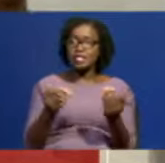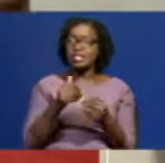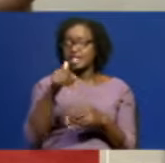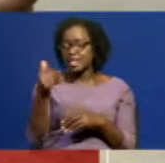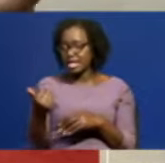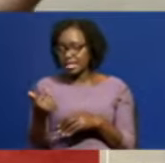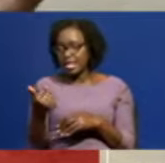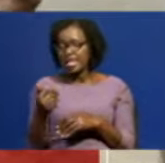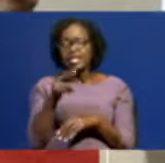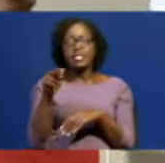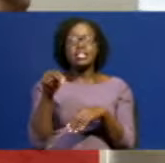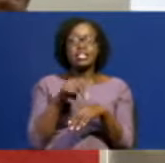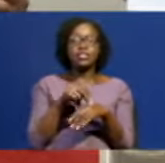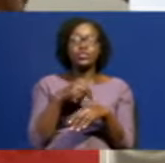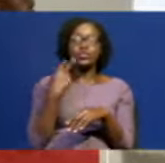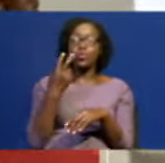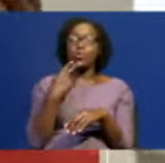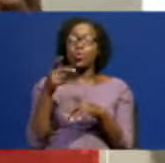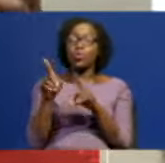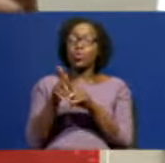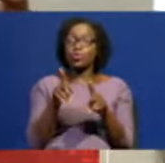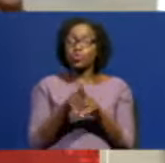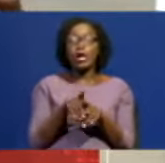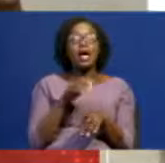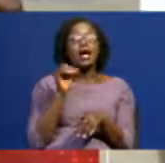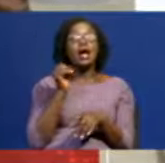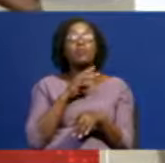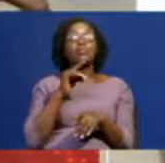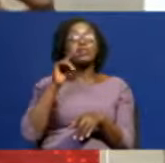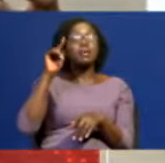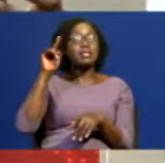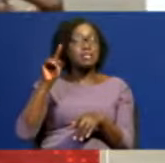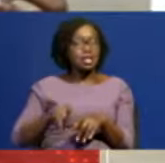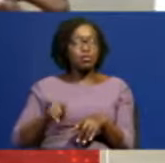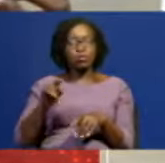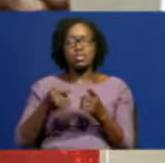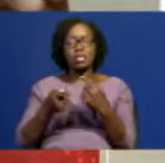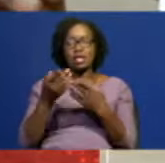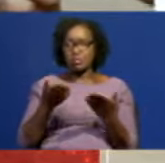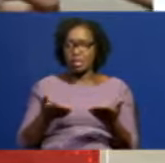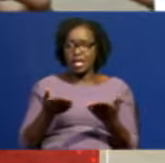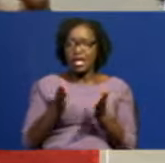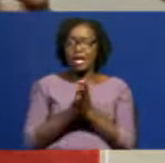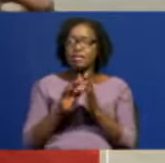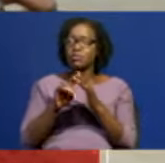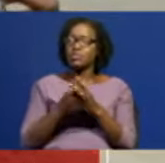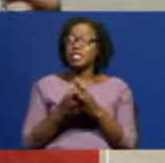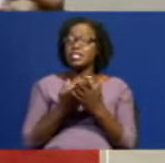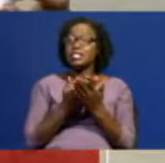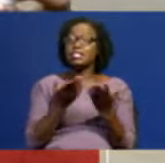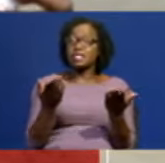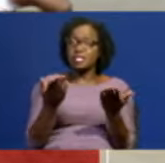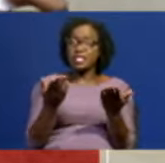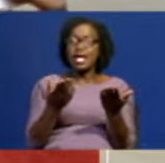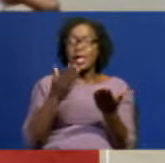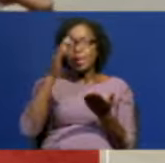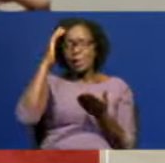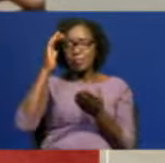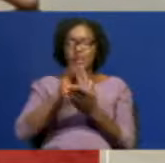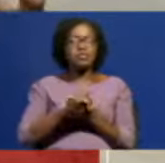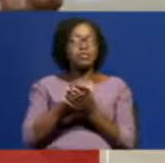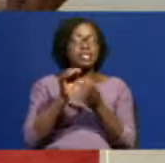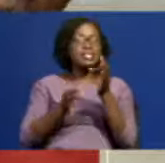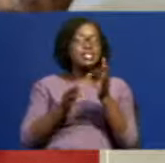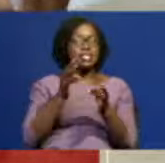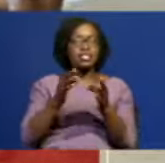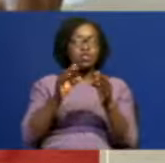in this nation who are also aggrieved and might not be able to come here. So as you have started this initiative, I believe that justice should